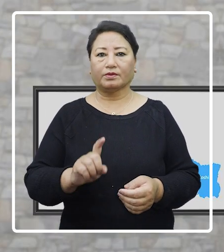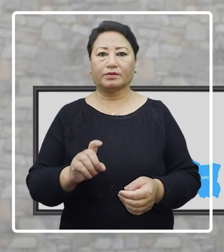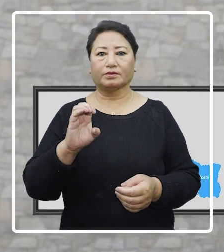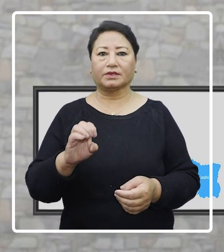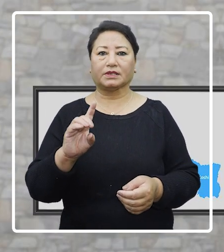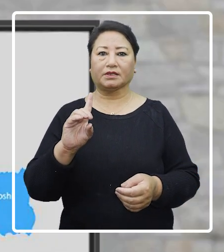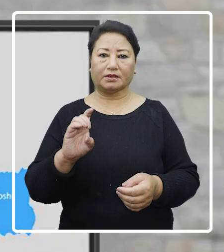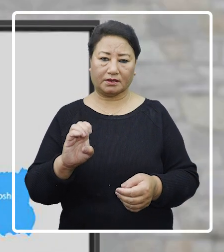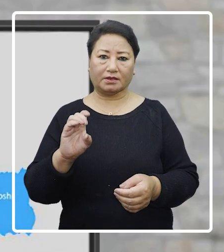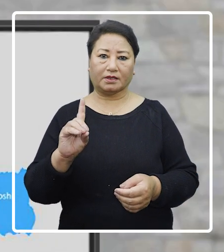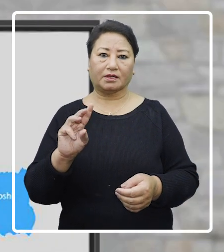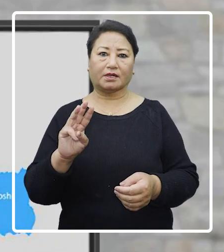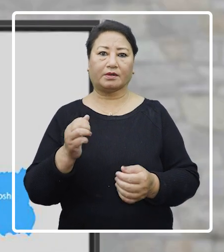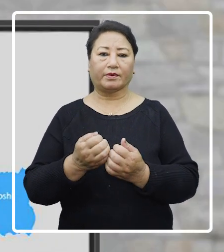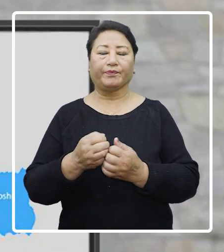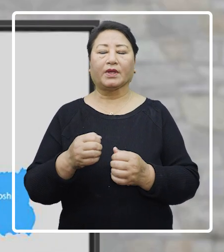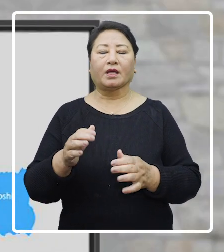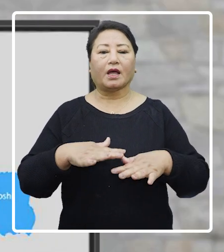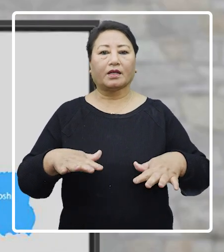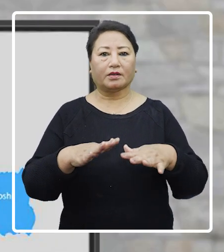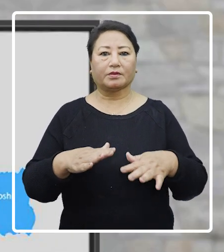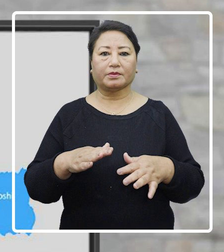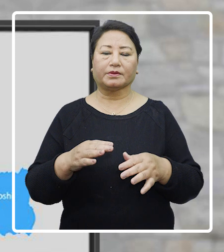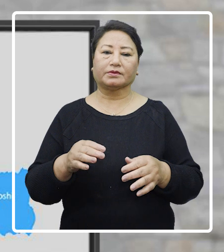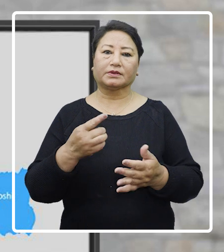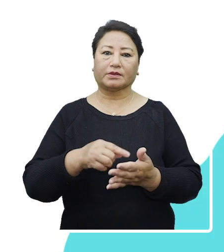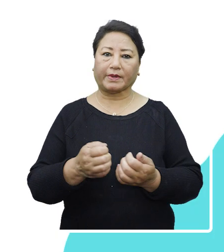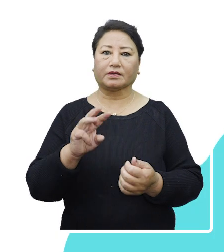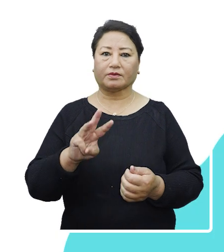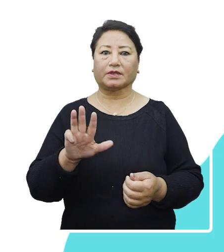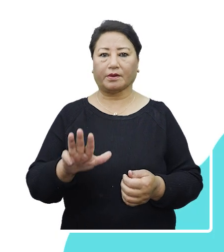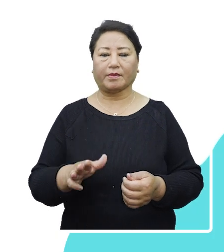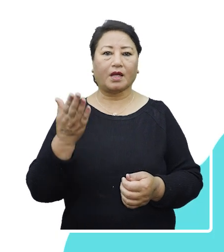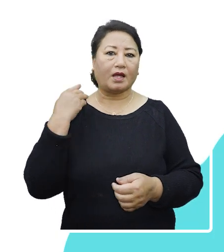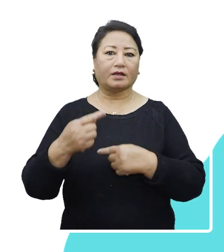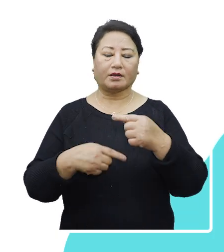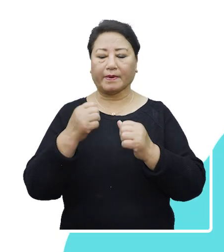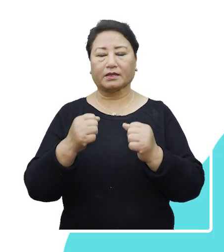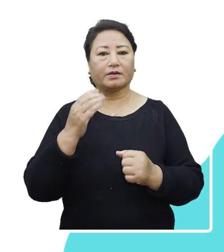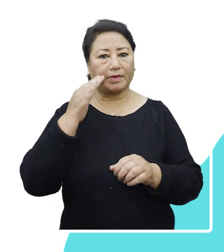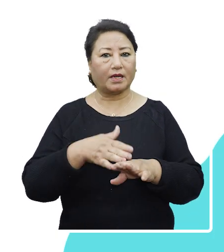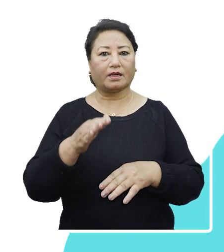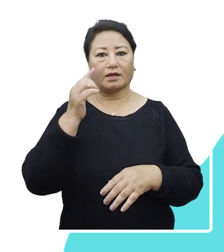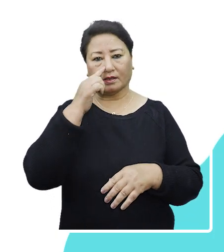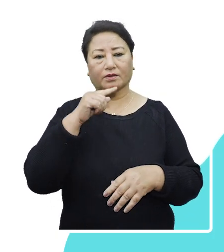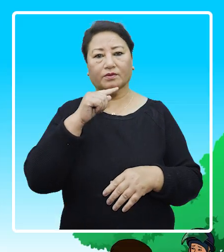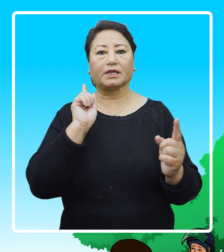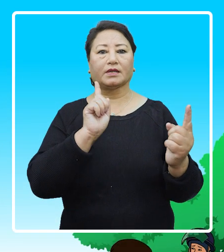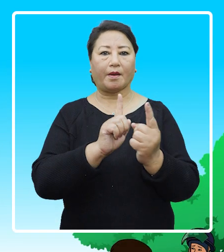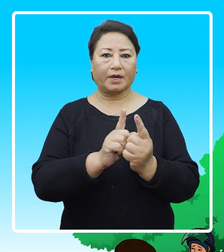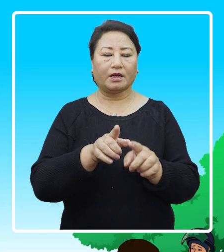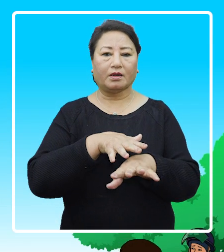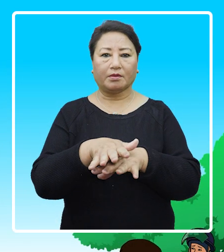General Recommendation number 39 is the first legally binding instrument that aims to address the multiple and intersecting forms